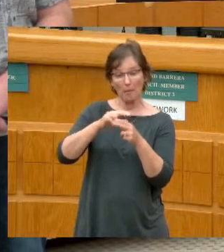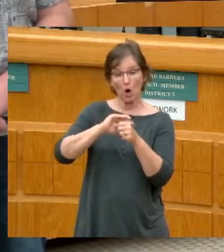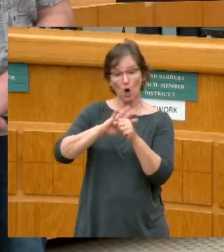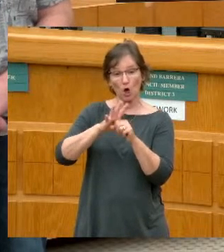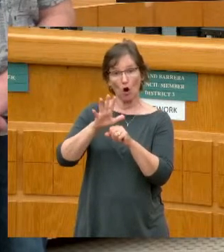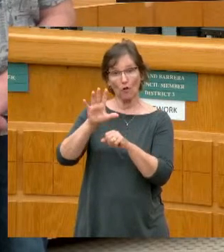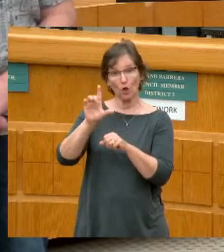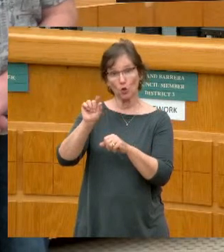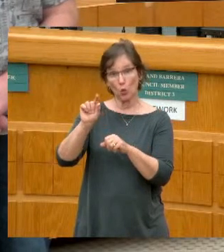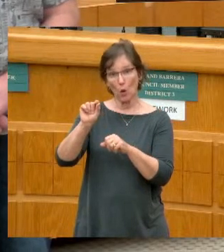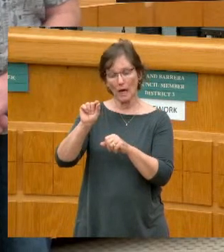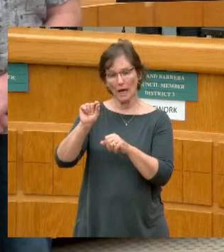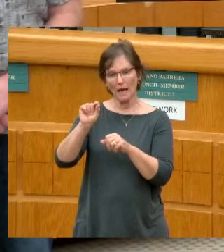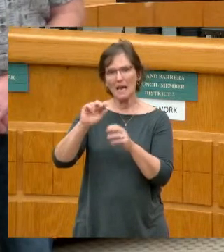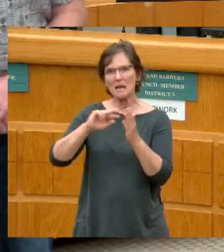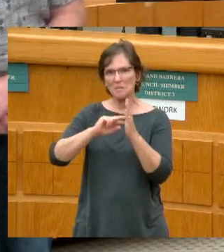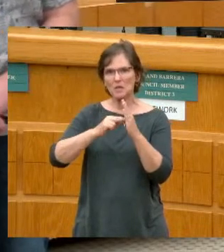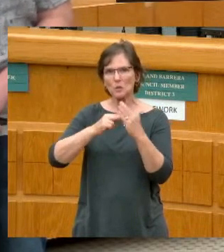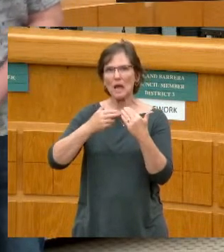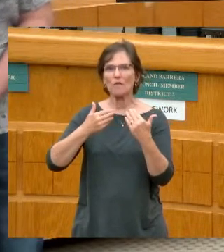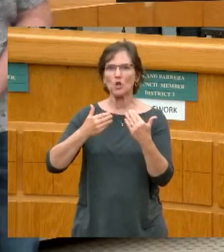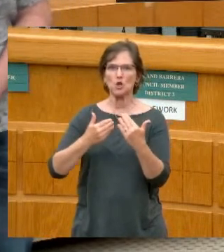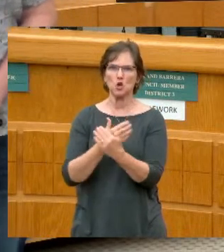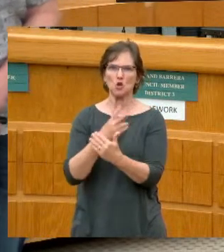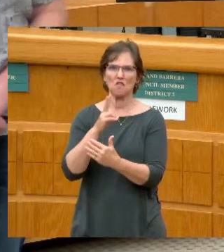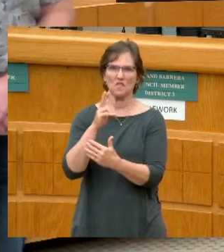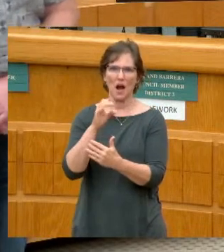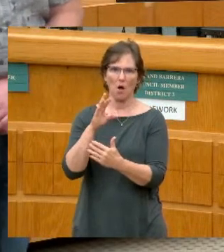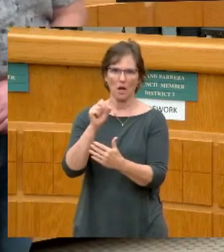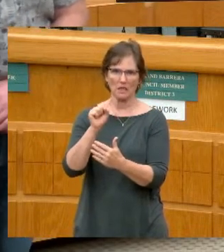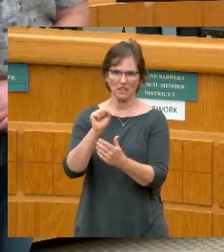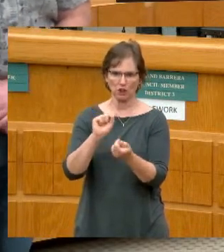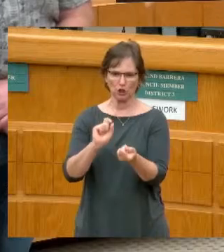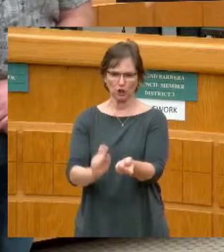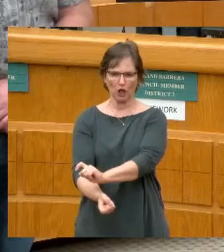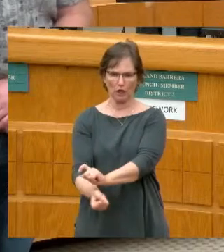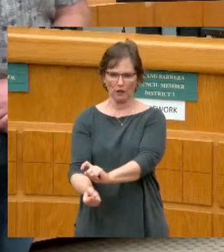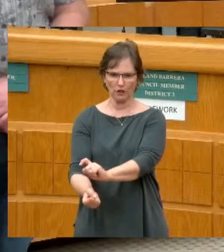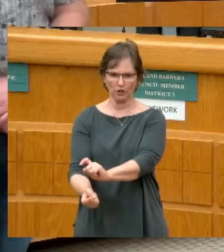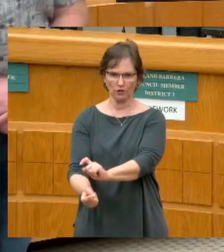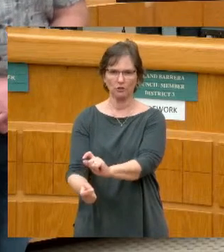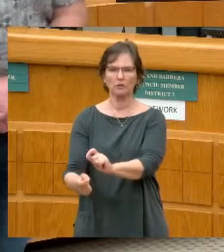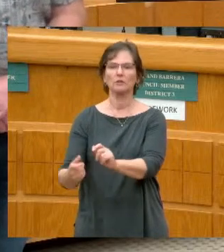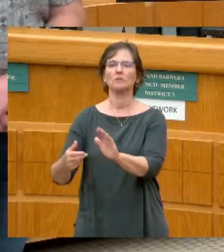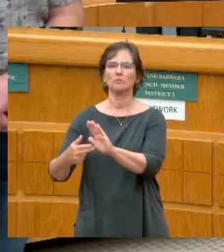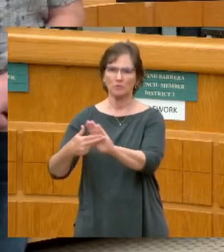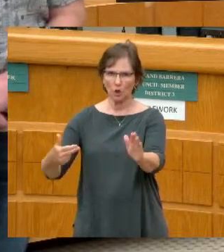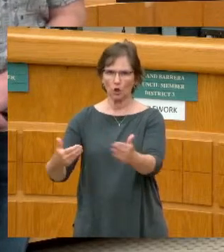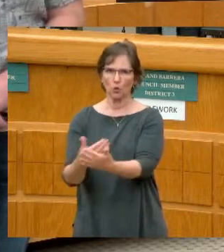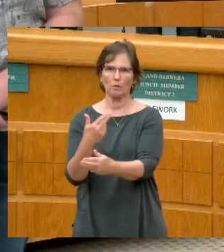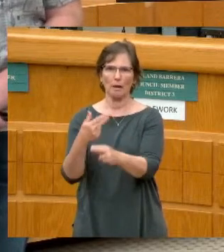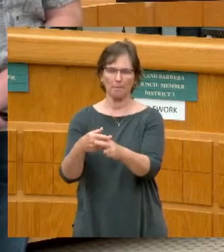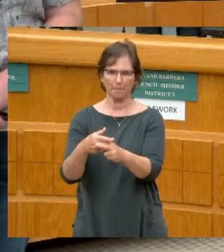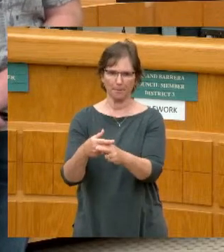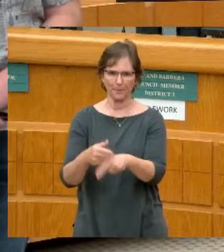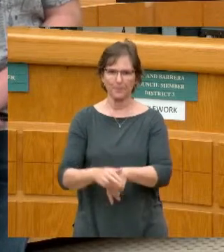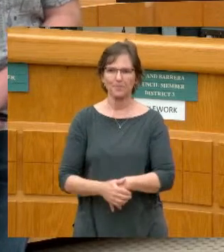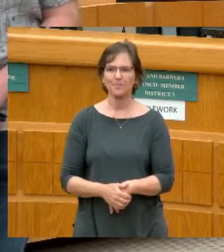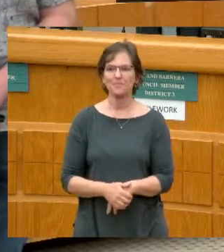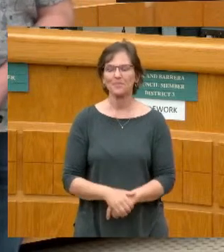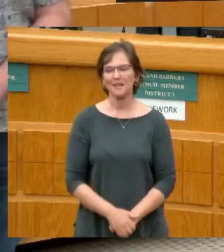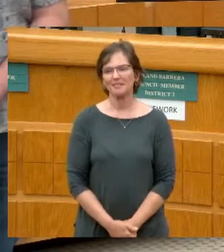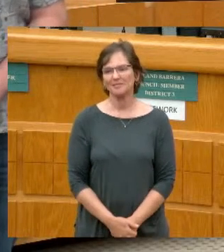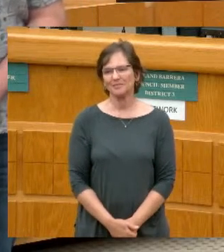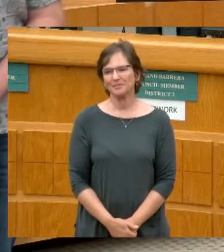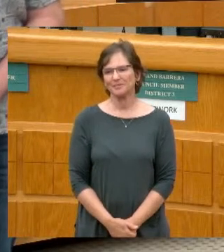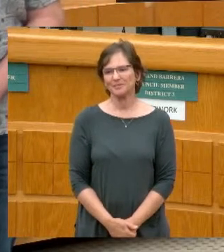novel virus, in 2019, so it'll stay COVID-19. I agree with that answer. And if we were to